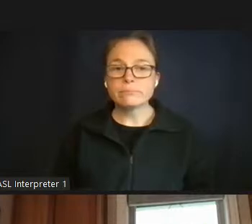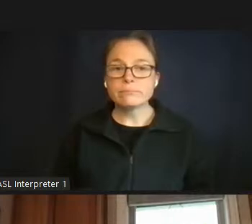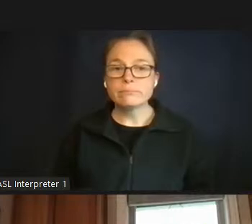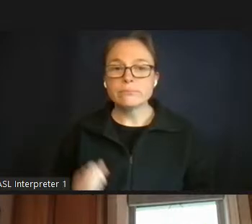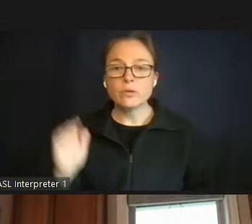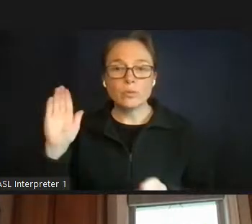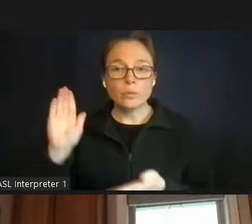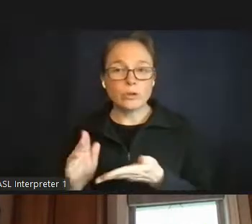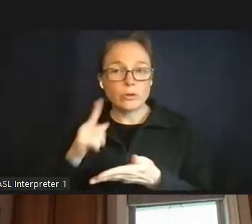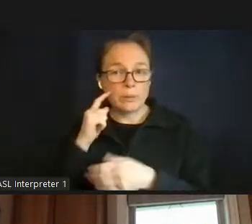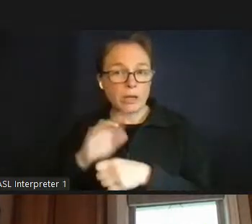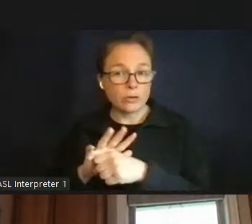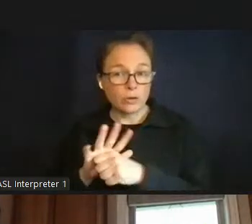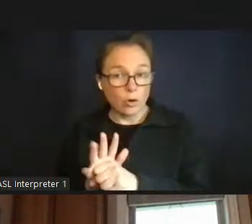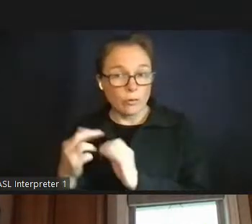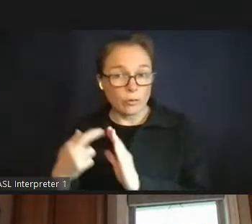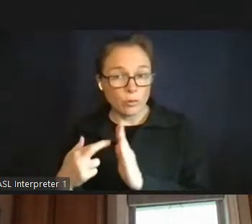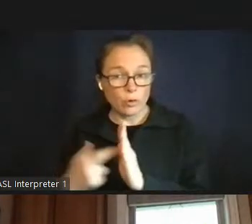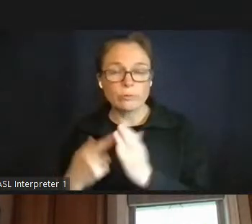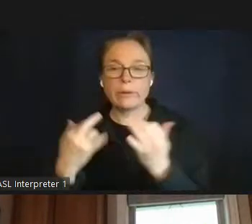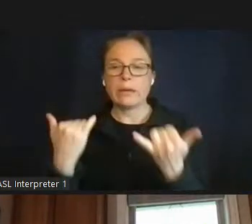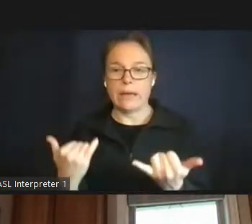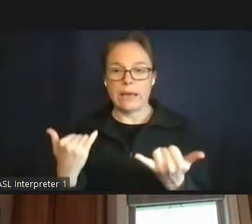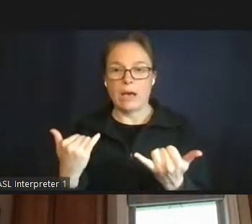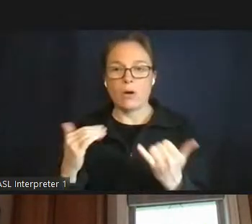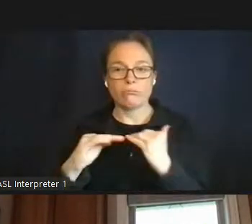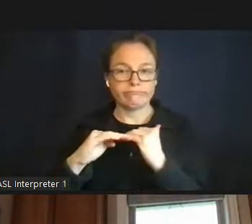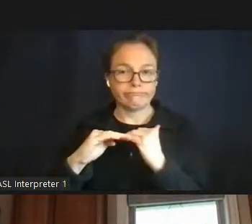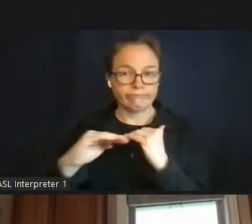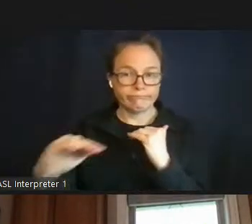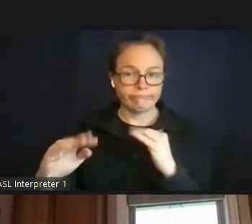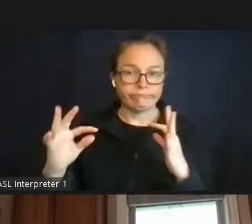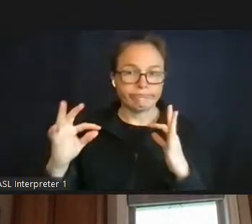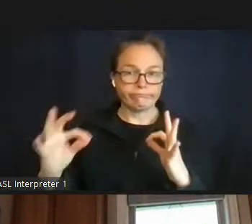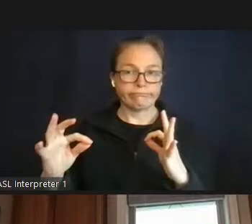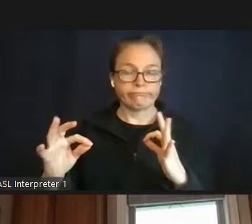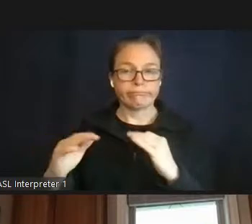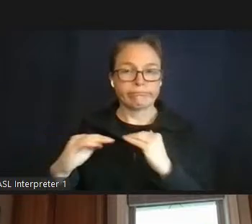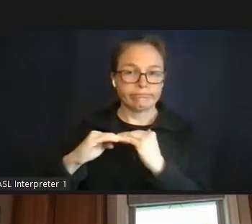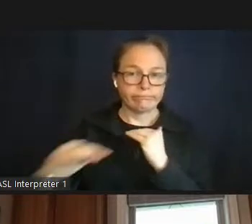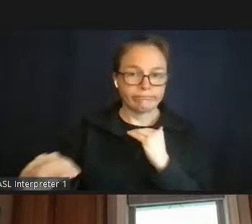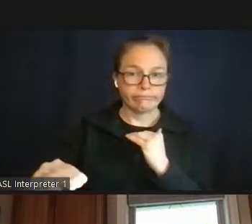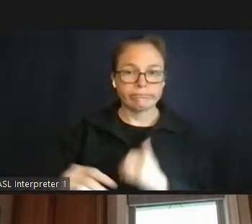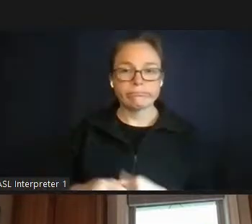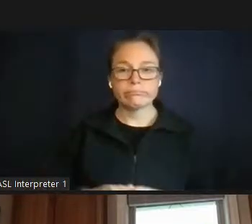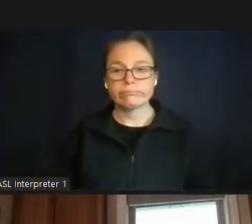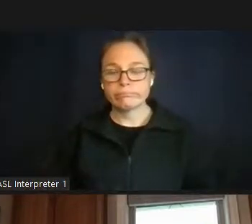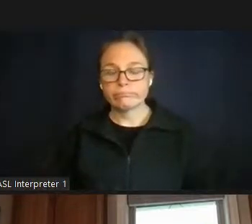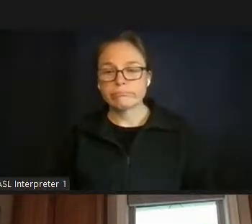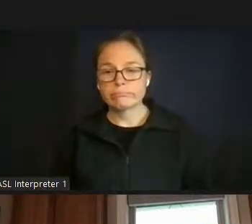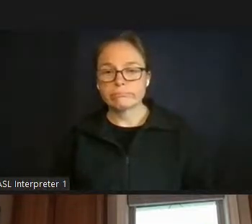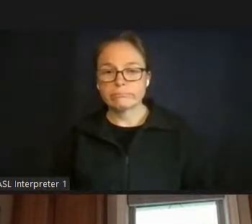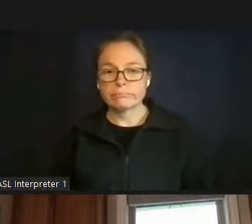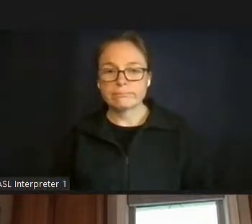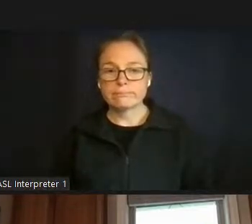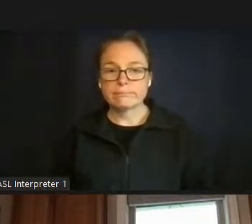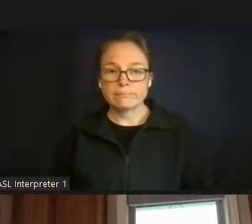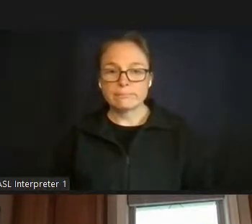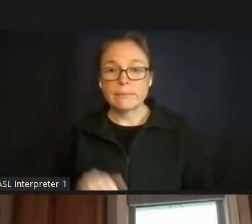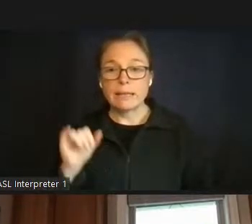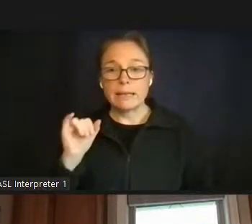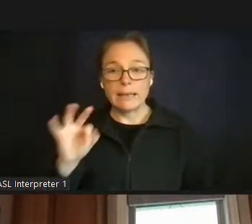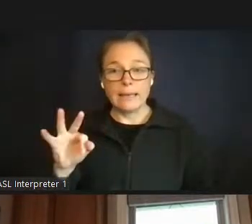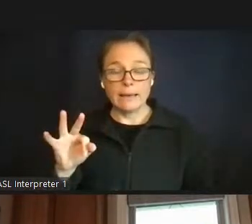COVID-19 protocol, this budget maintains that level of service to account for a reduction in staffing and budget. If the